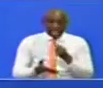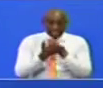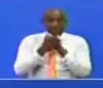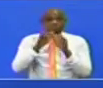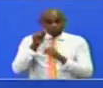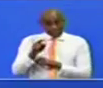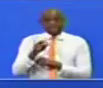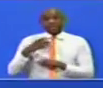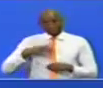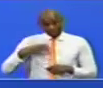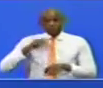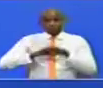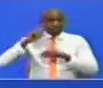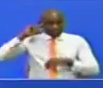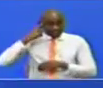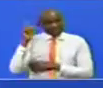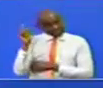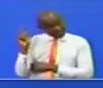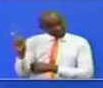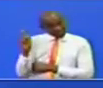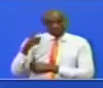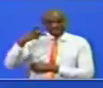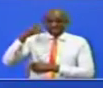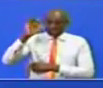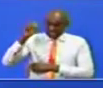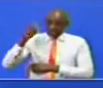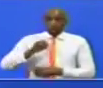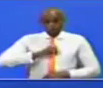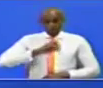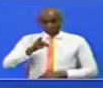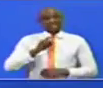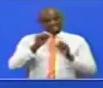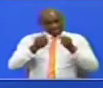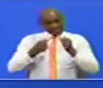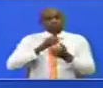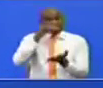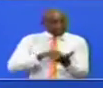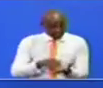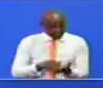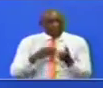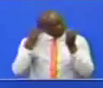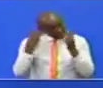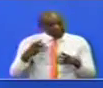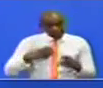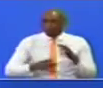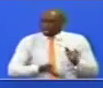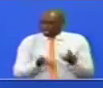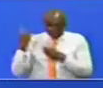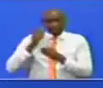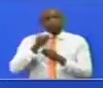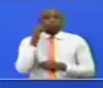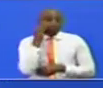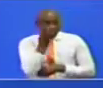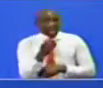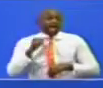of well-wishers such as Juvenalis Chalo, who owns this rescue center. Many more flee abuse from home